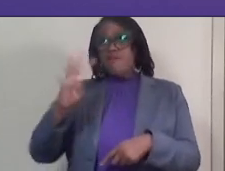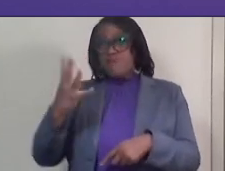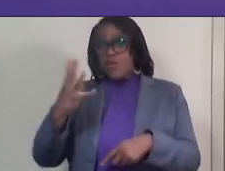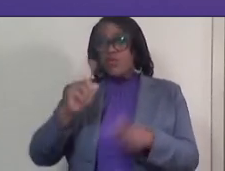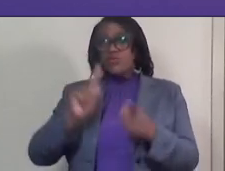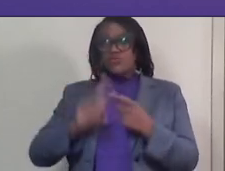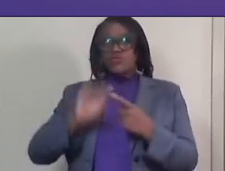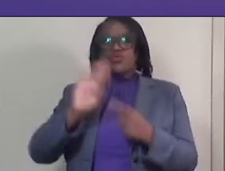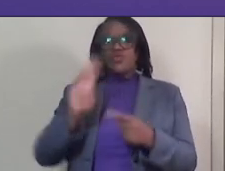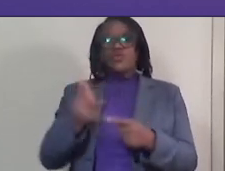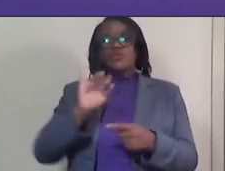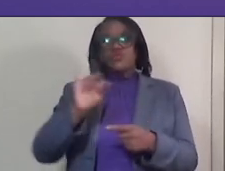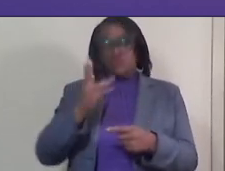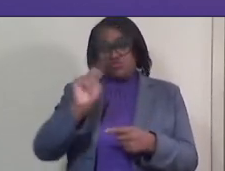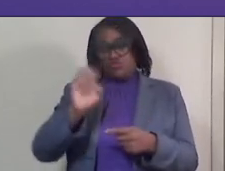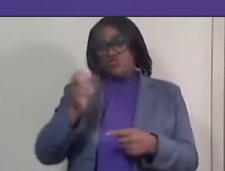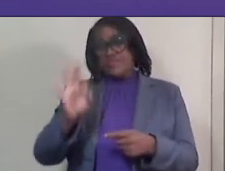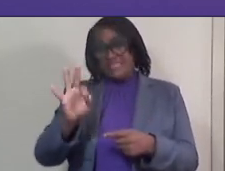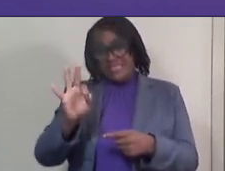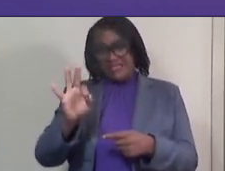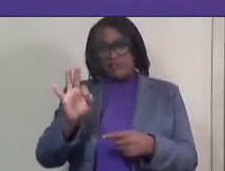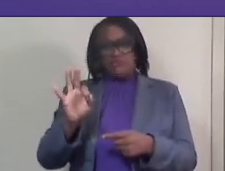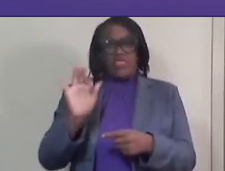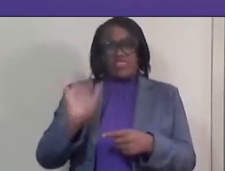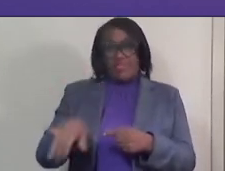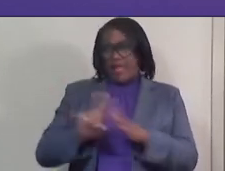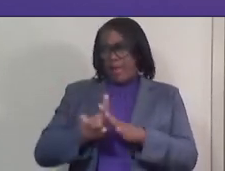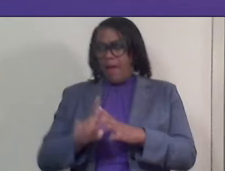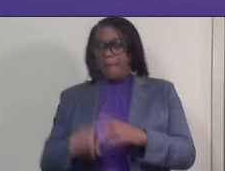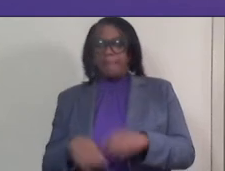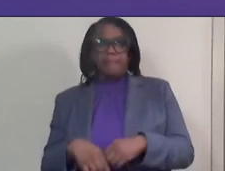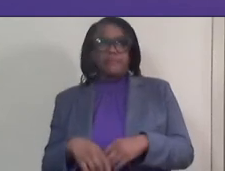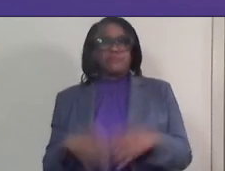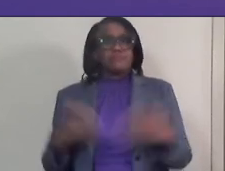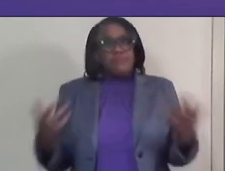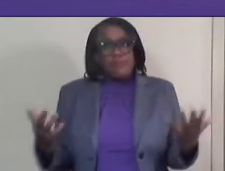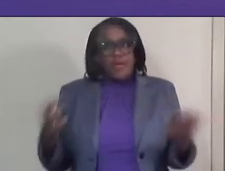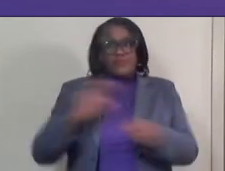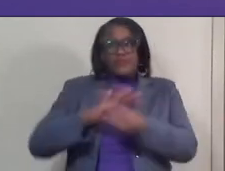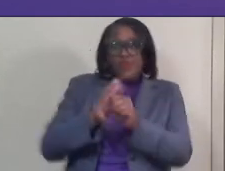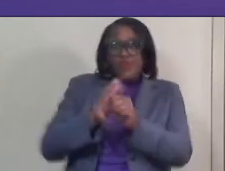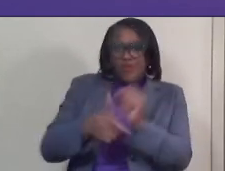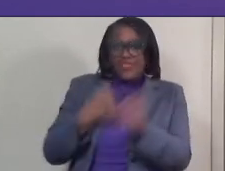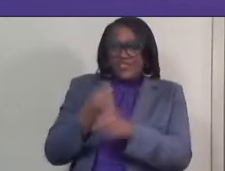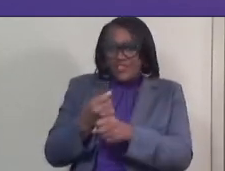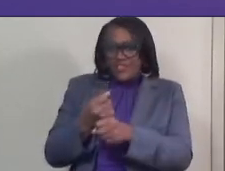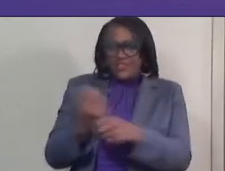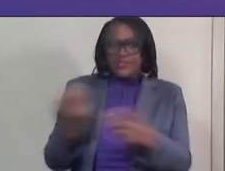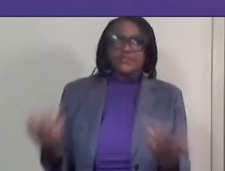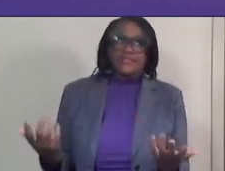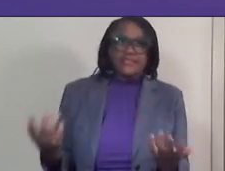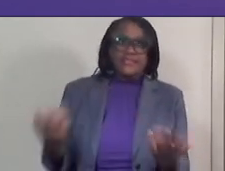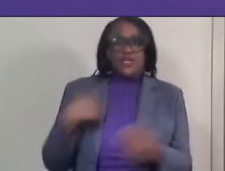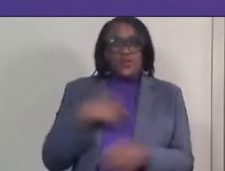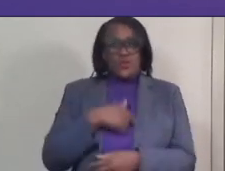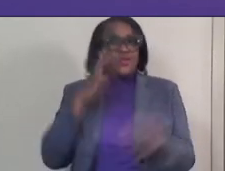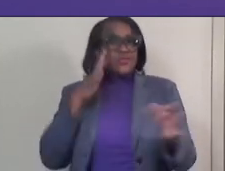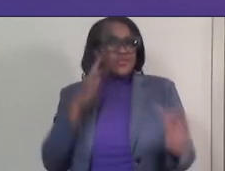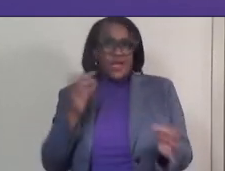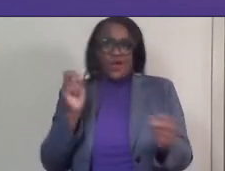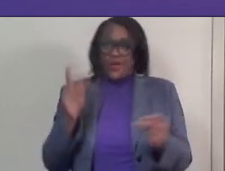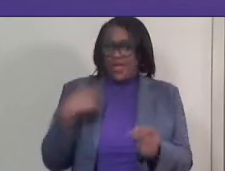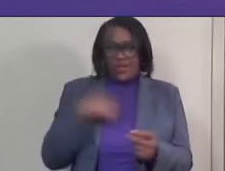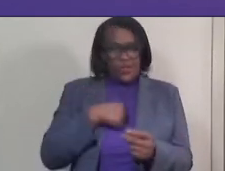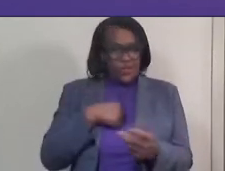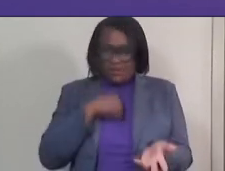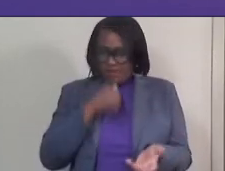came up. But then we had COVID this year, so we decided, all right, we won't put